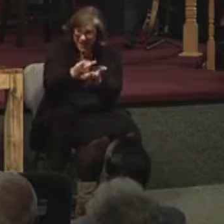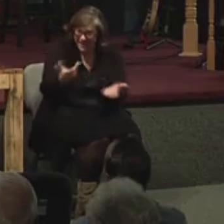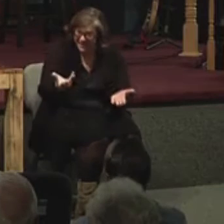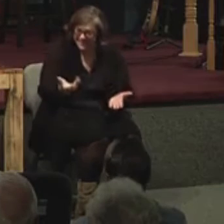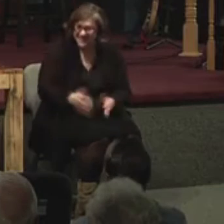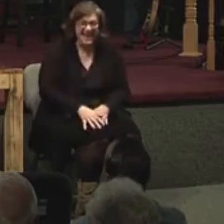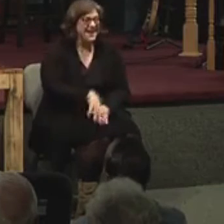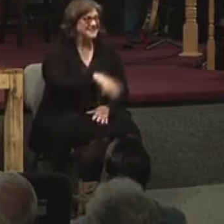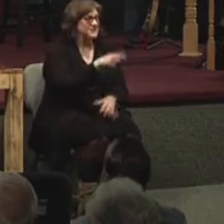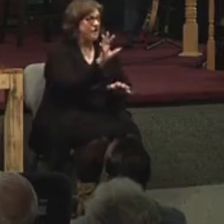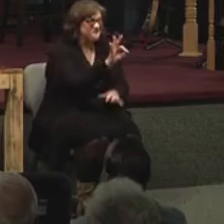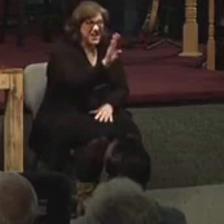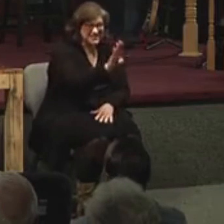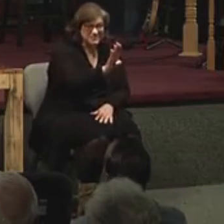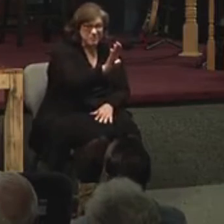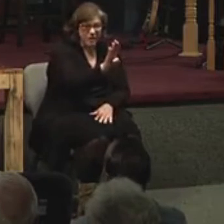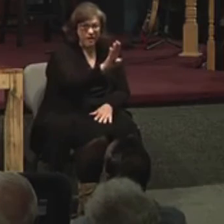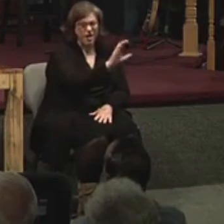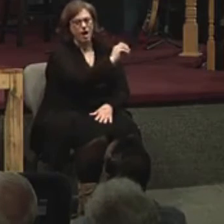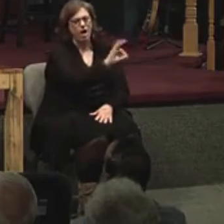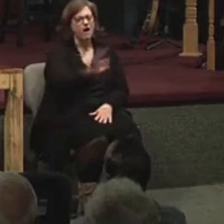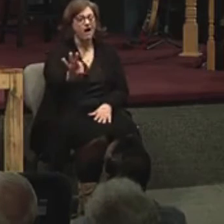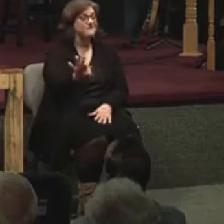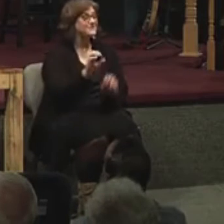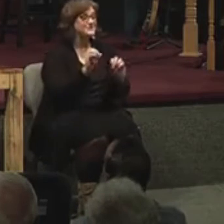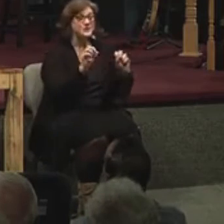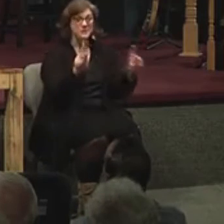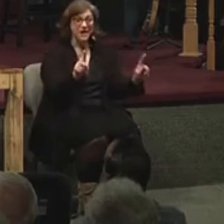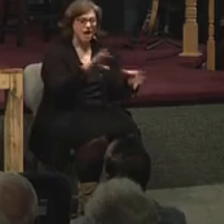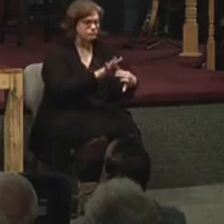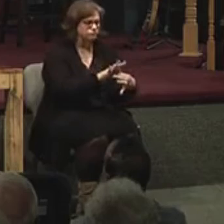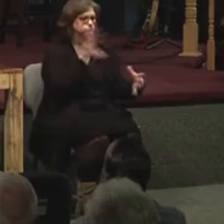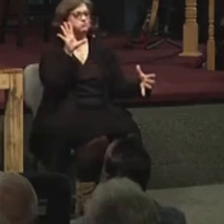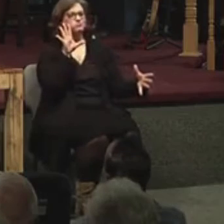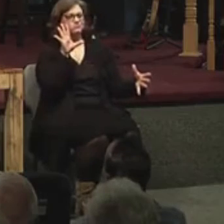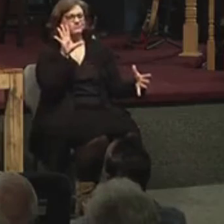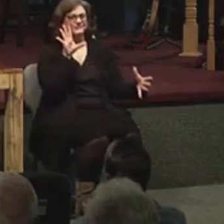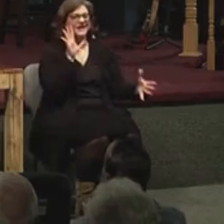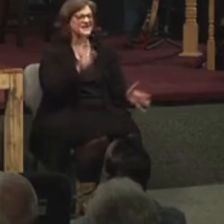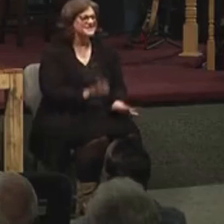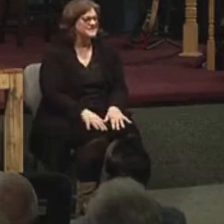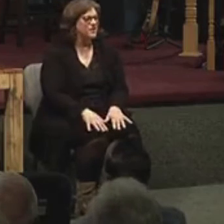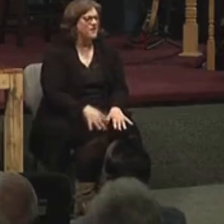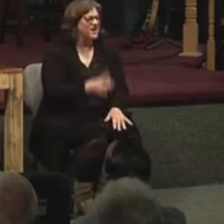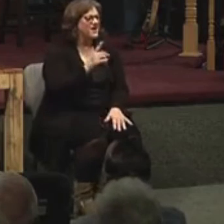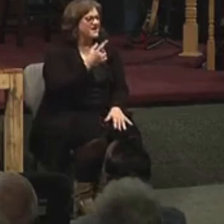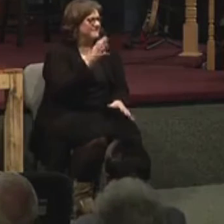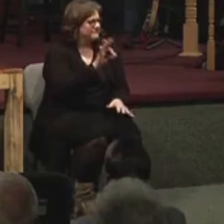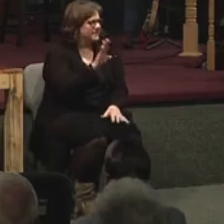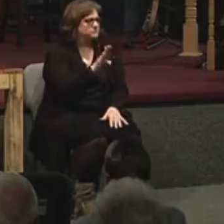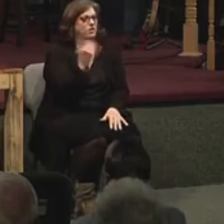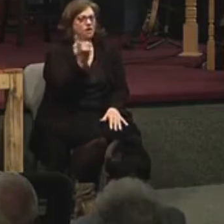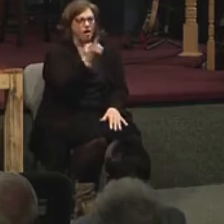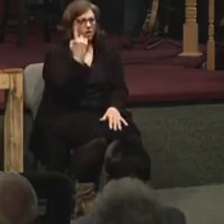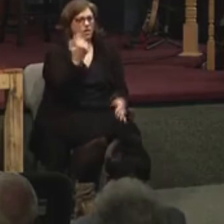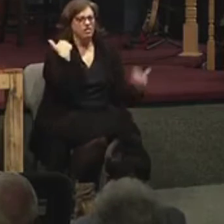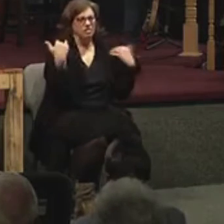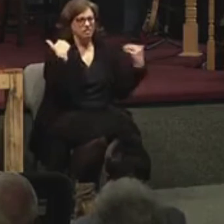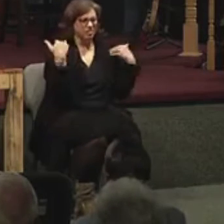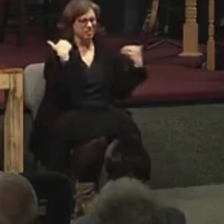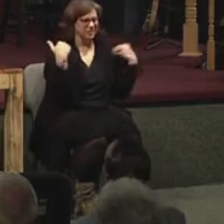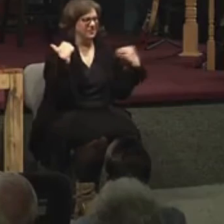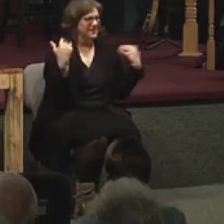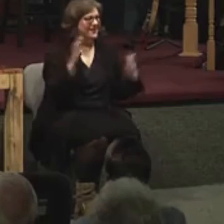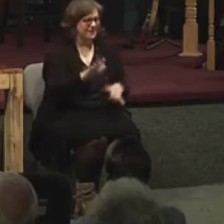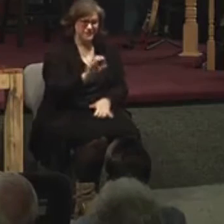of social media. It's good for you to take a break from being bombarded with these images. You